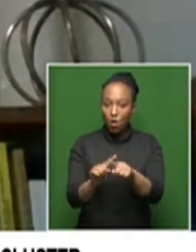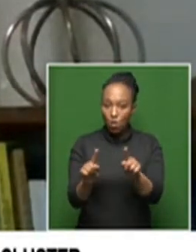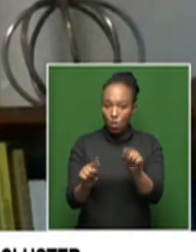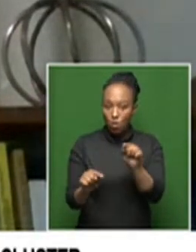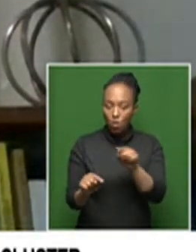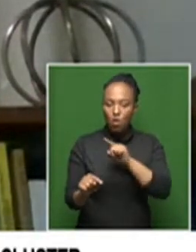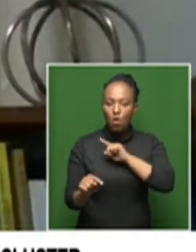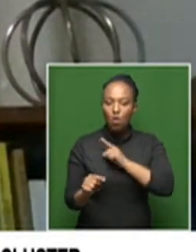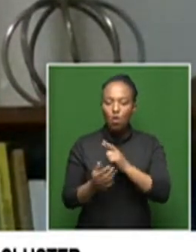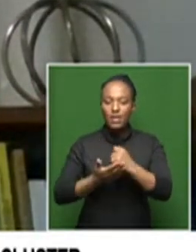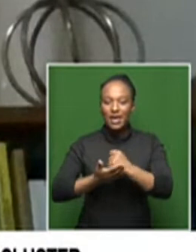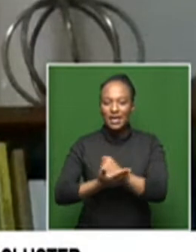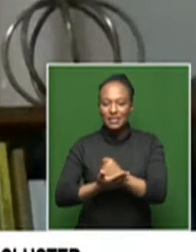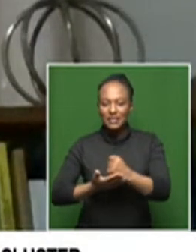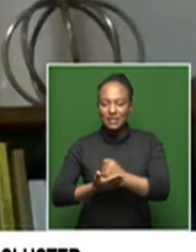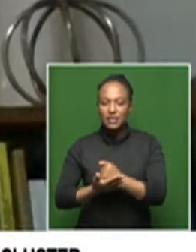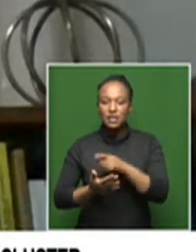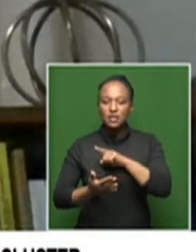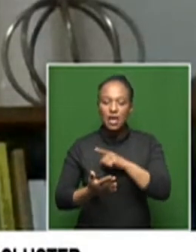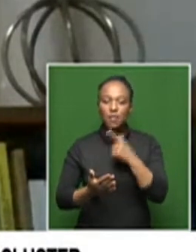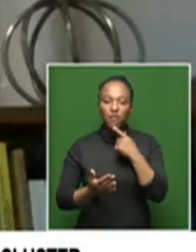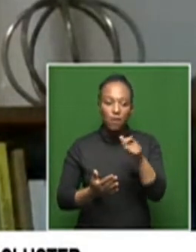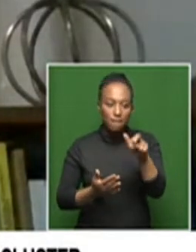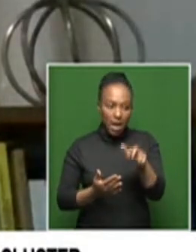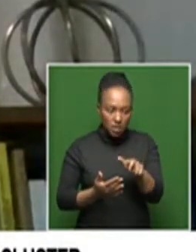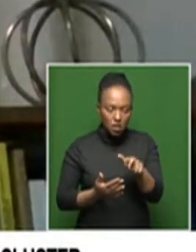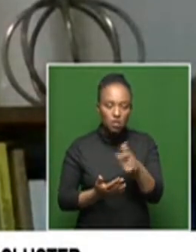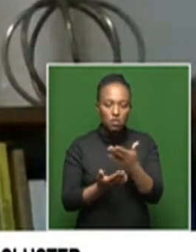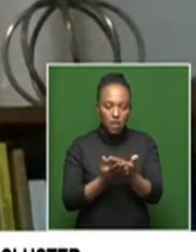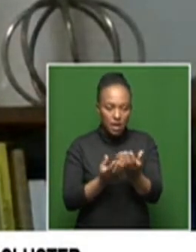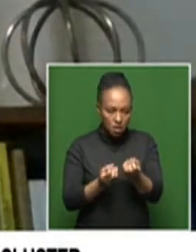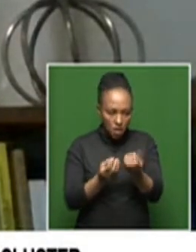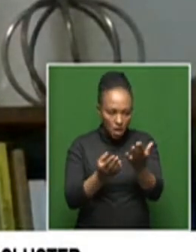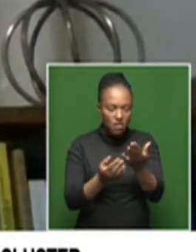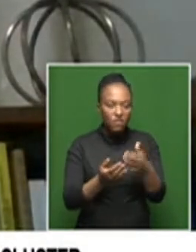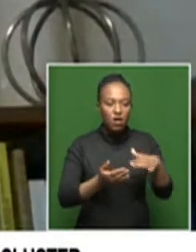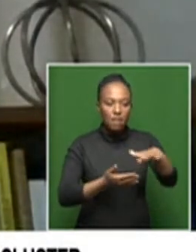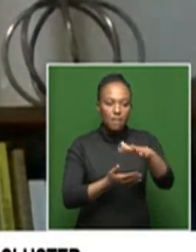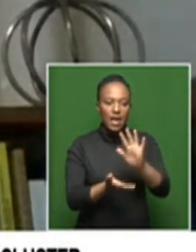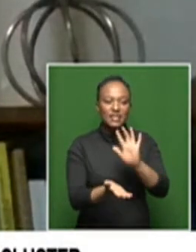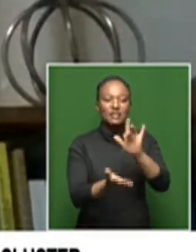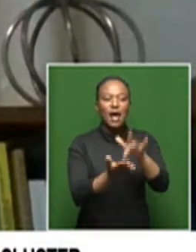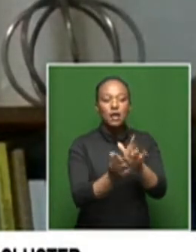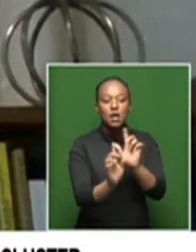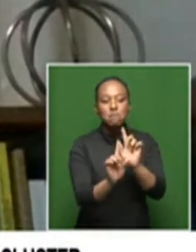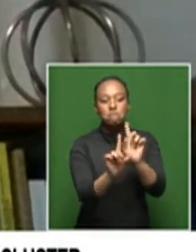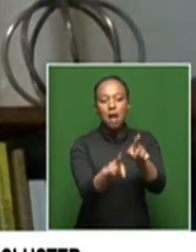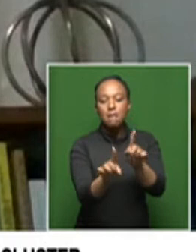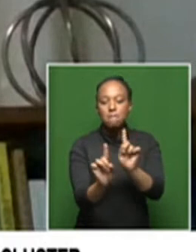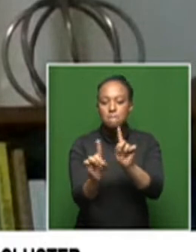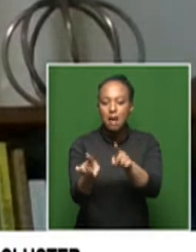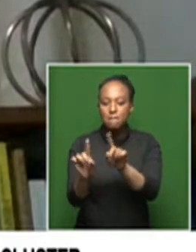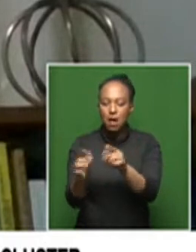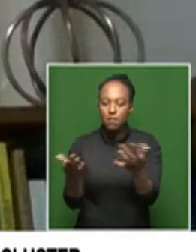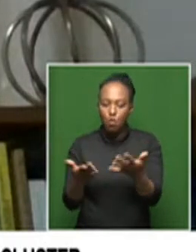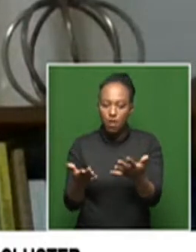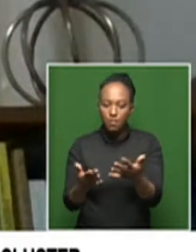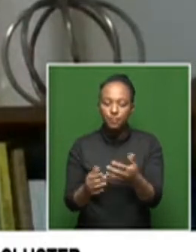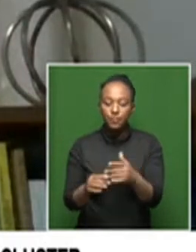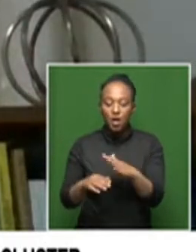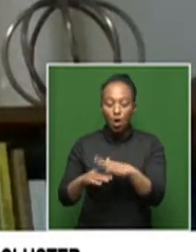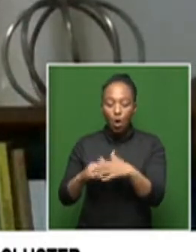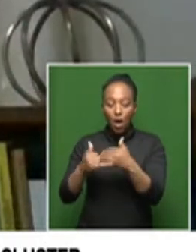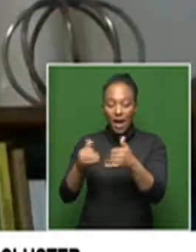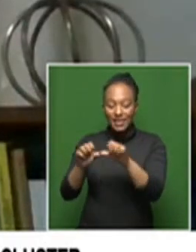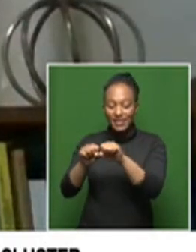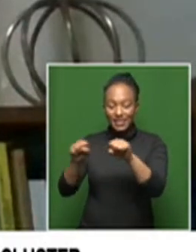just the registration and allocating individuals to a vaccination site. So the electronic vaccination data